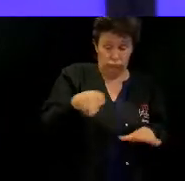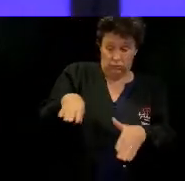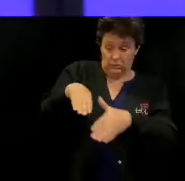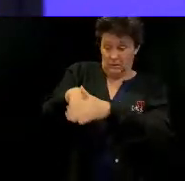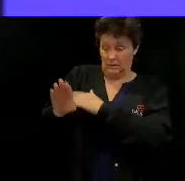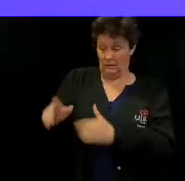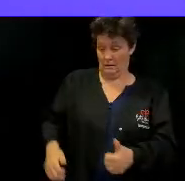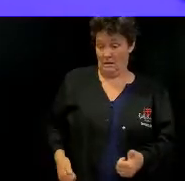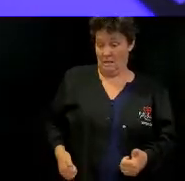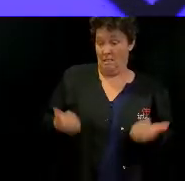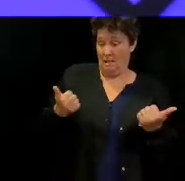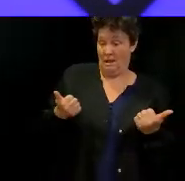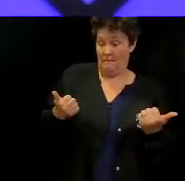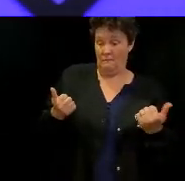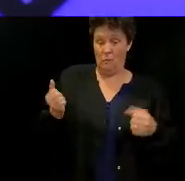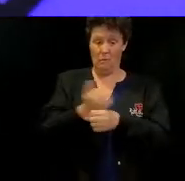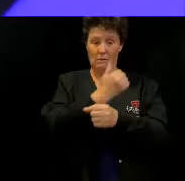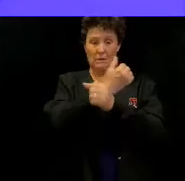Are you guys with me here?